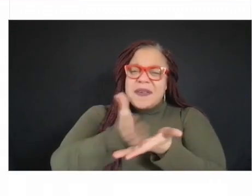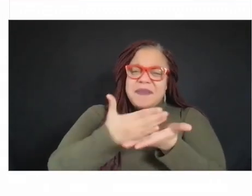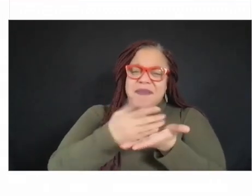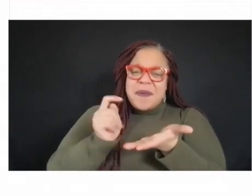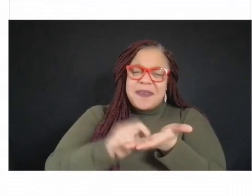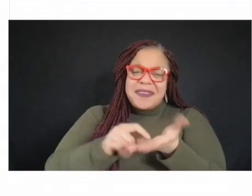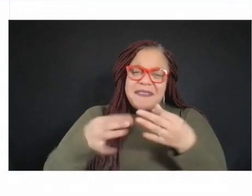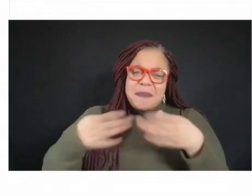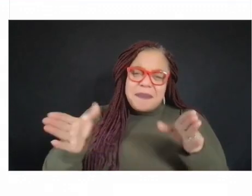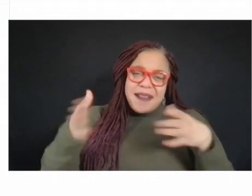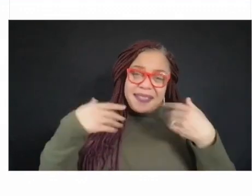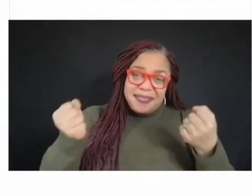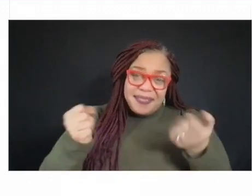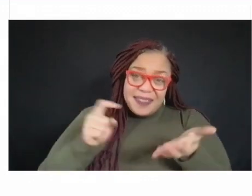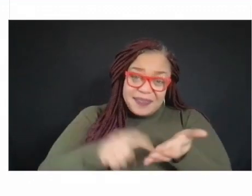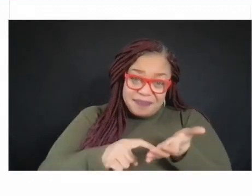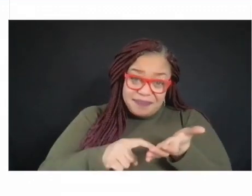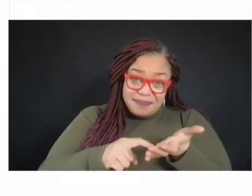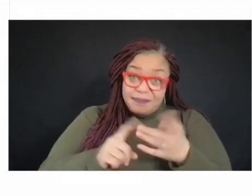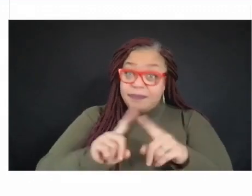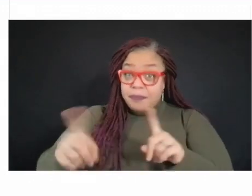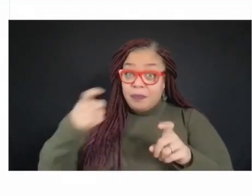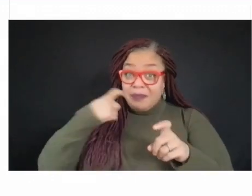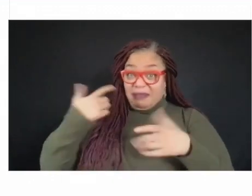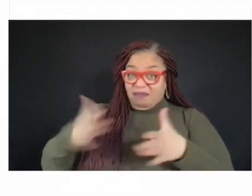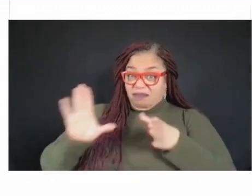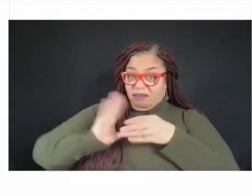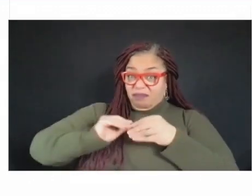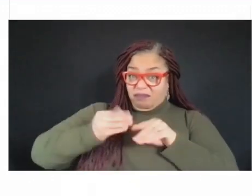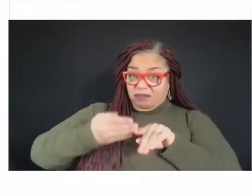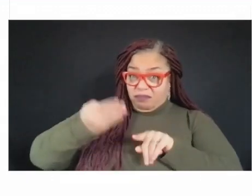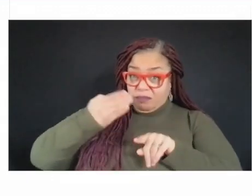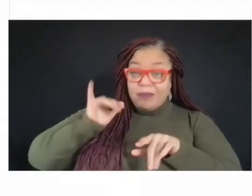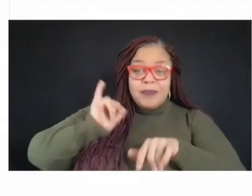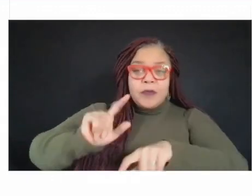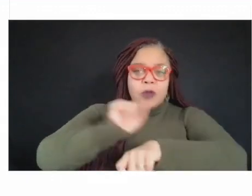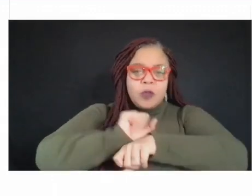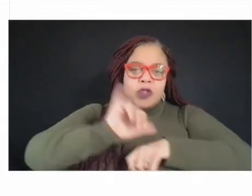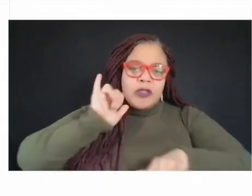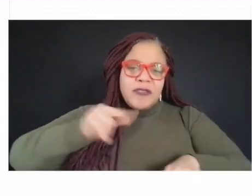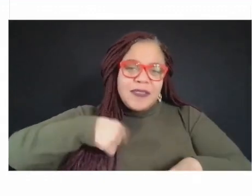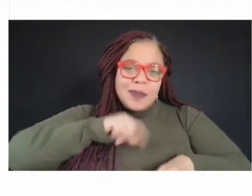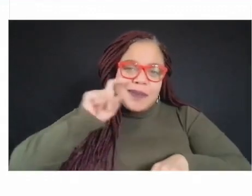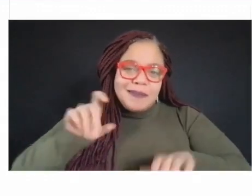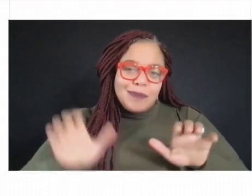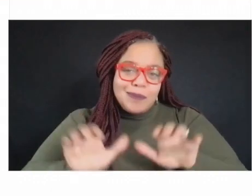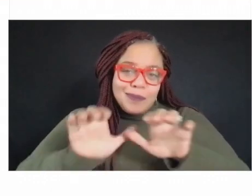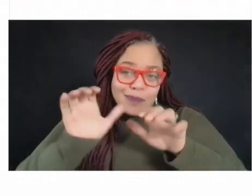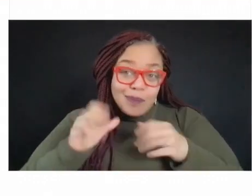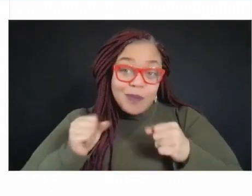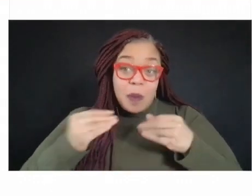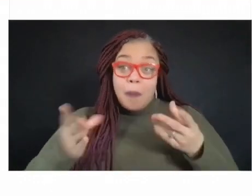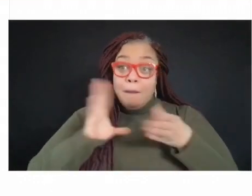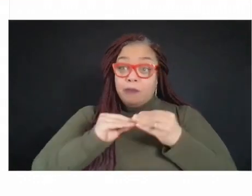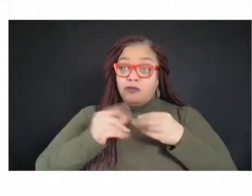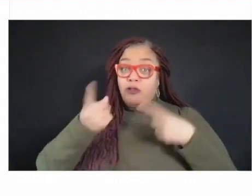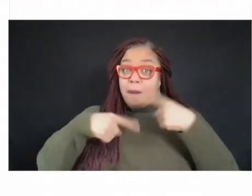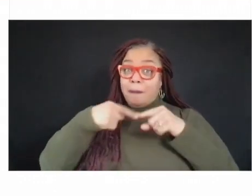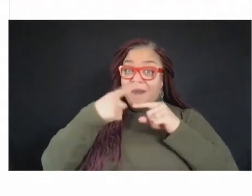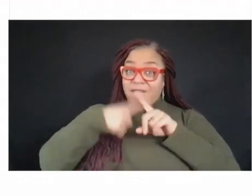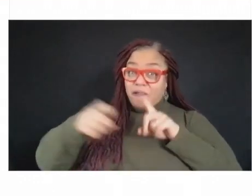earlier, there's work that we need to do. And the message comes from the top, from CDC.